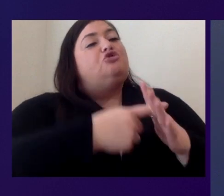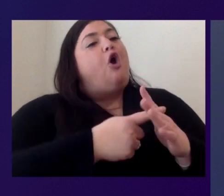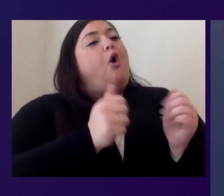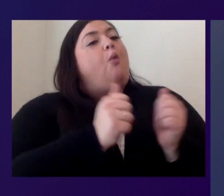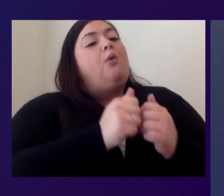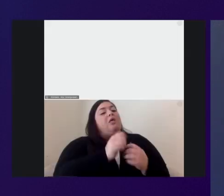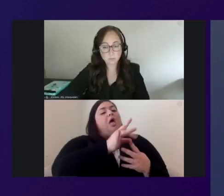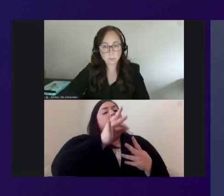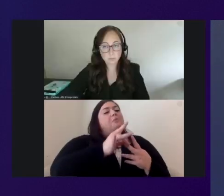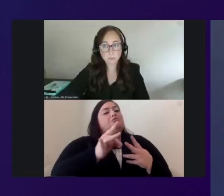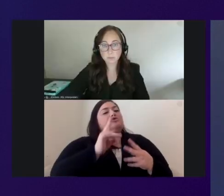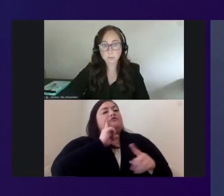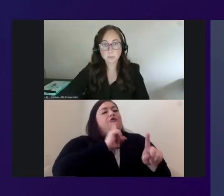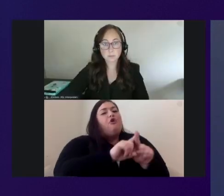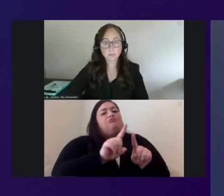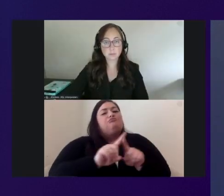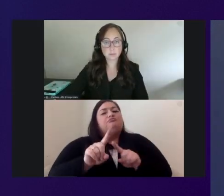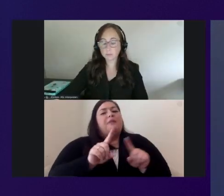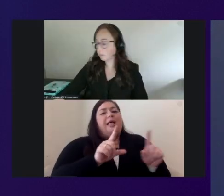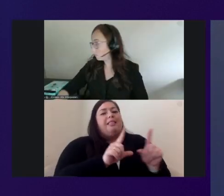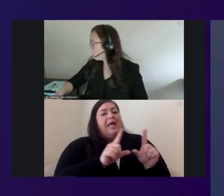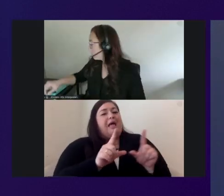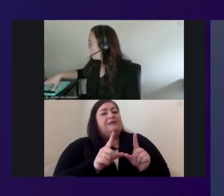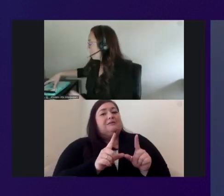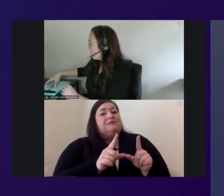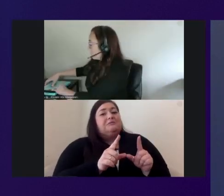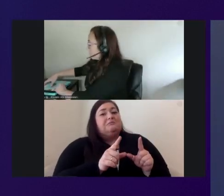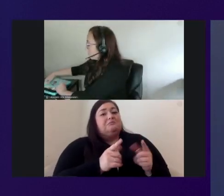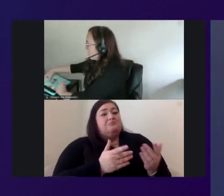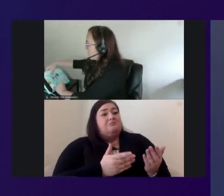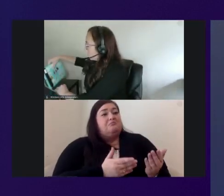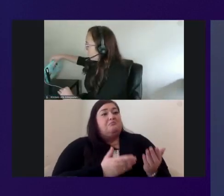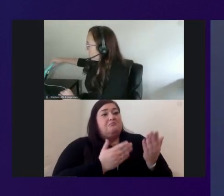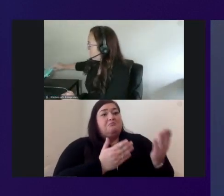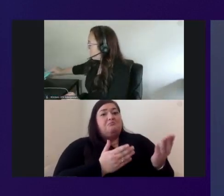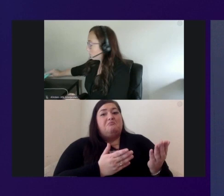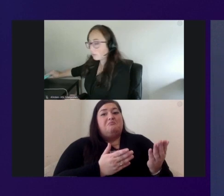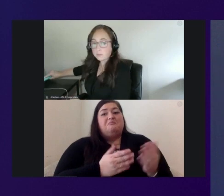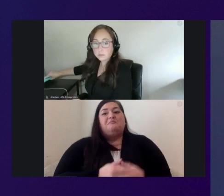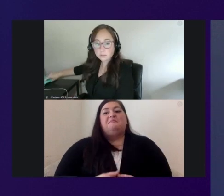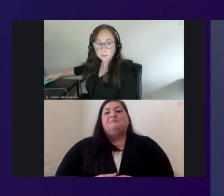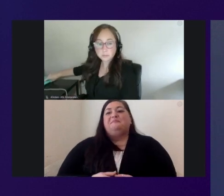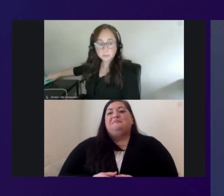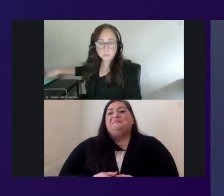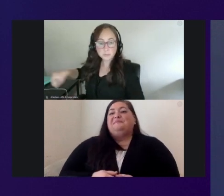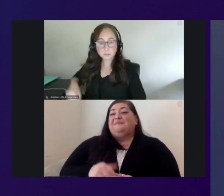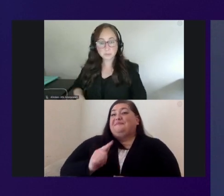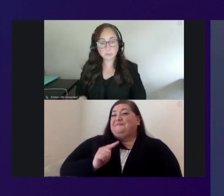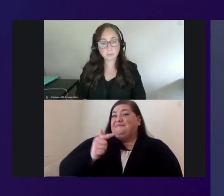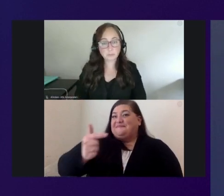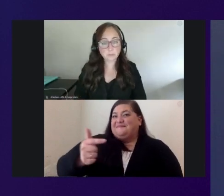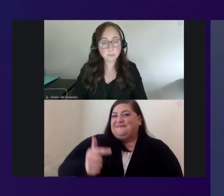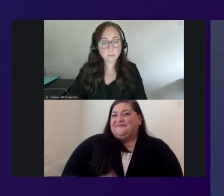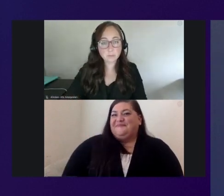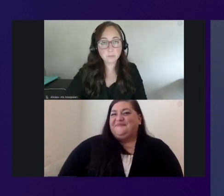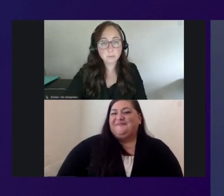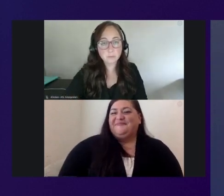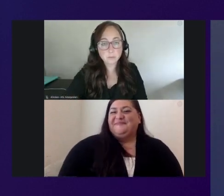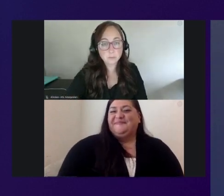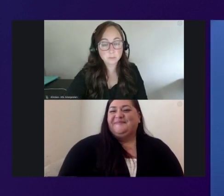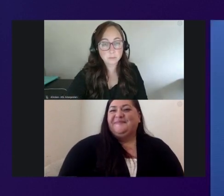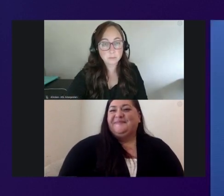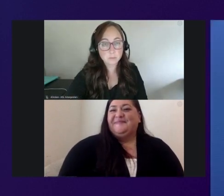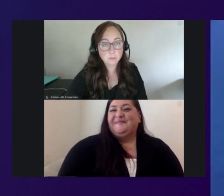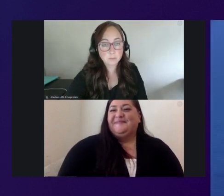think we're going to get to Office 365. So. Yes. That brings me to here.